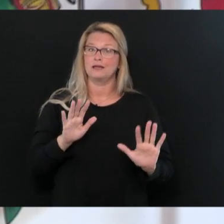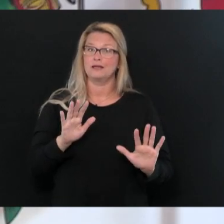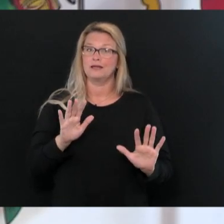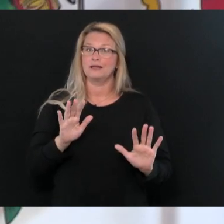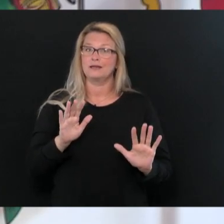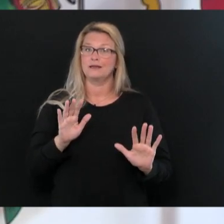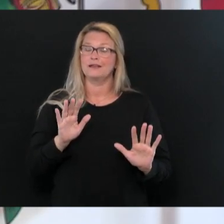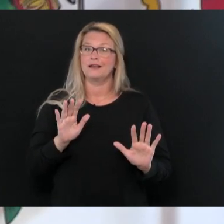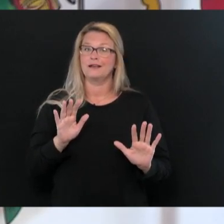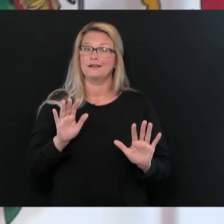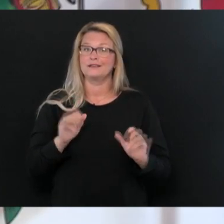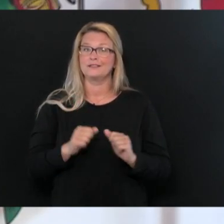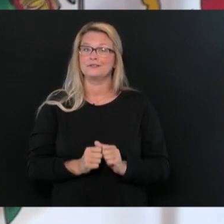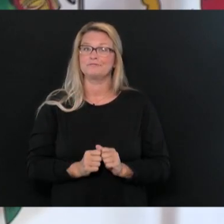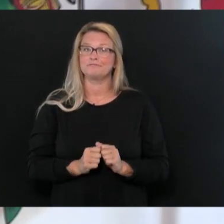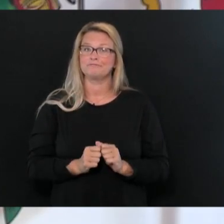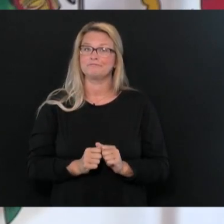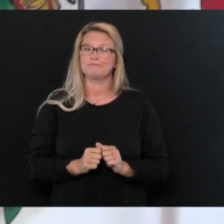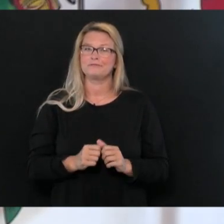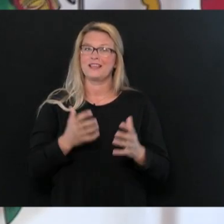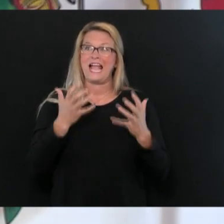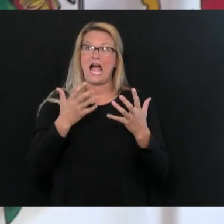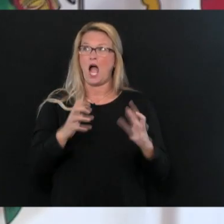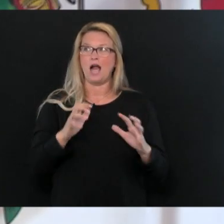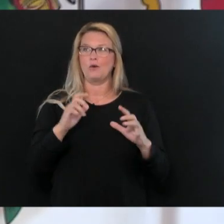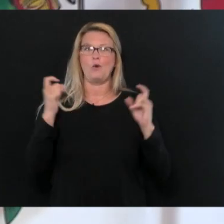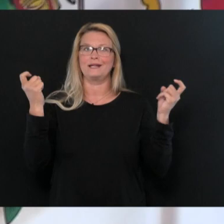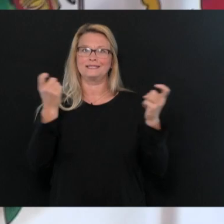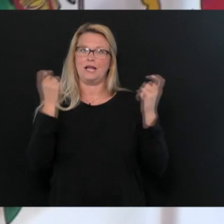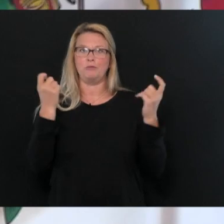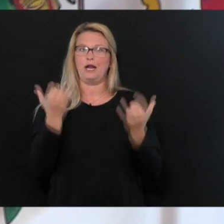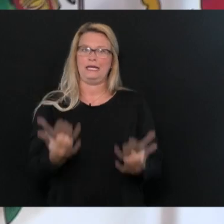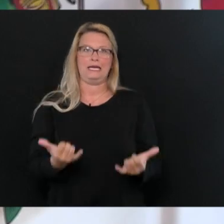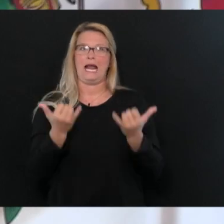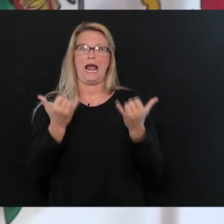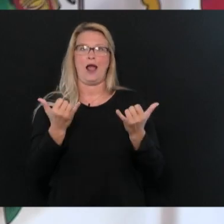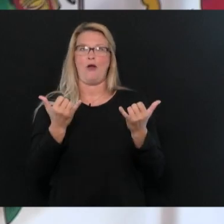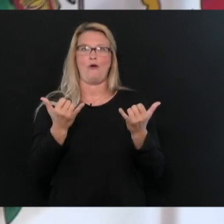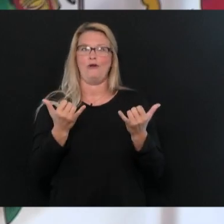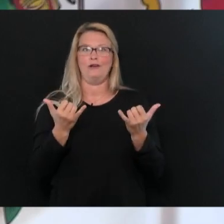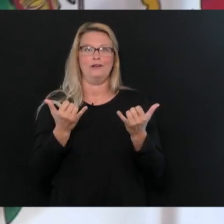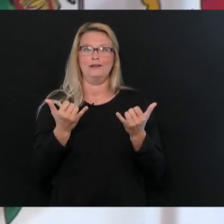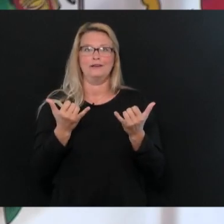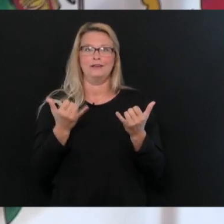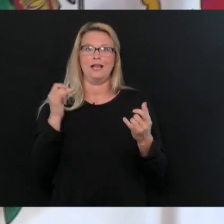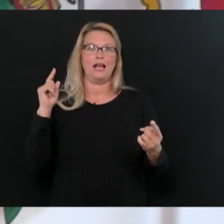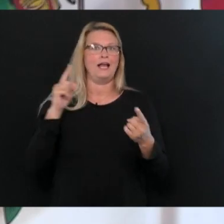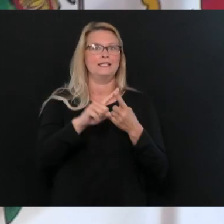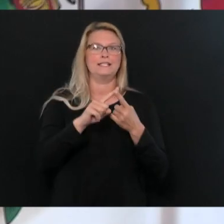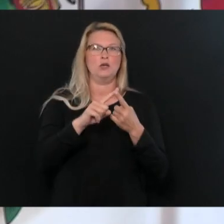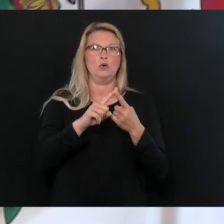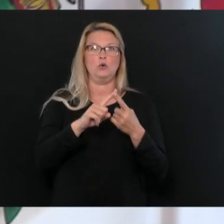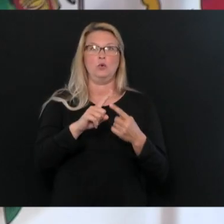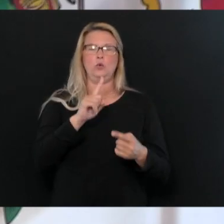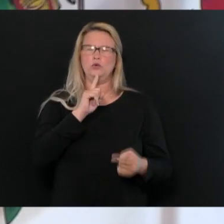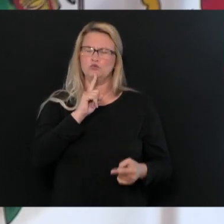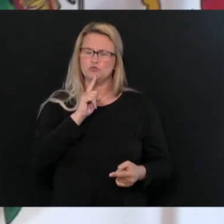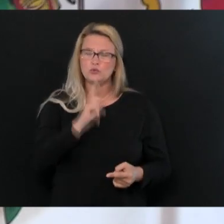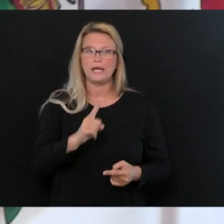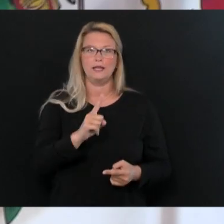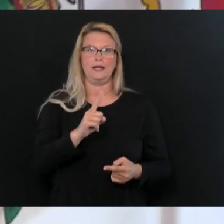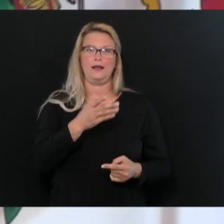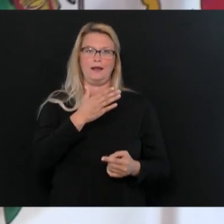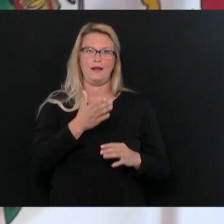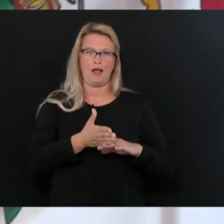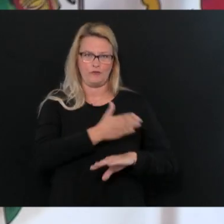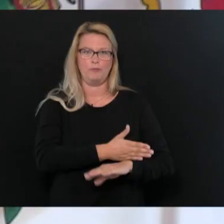I don't want to celebrate us getting better until we really, really, really are better. But